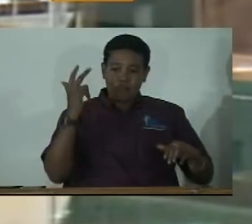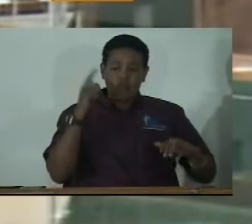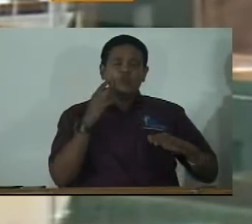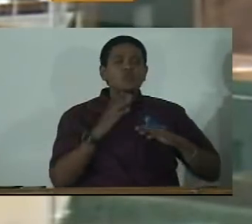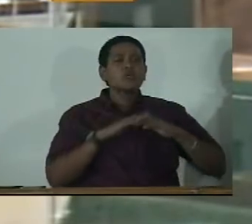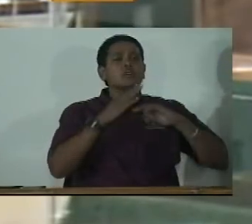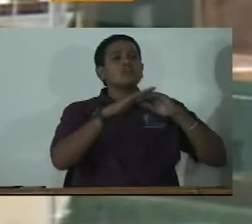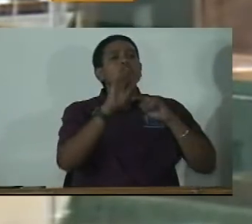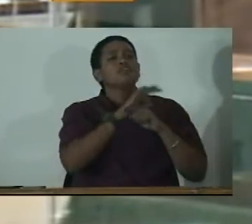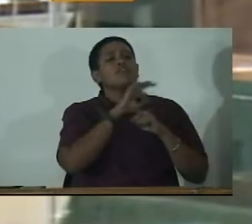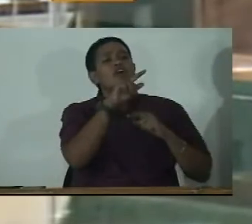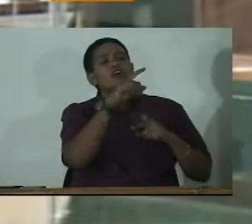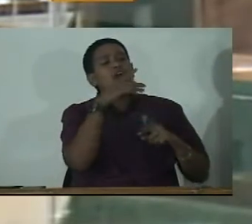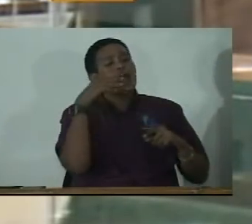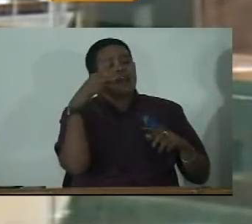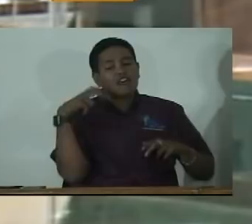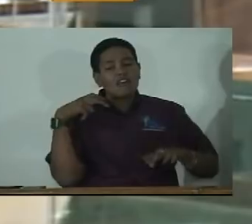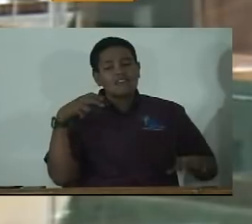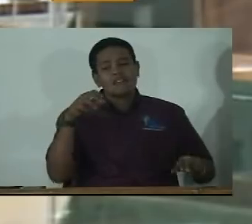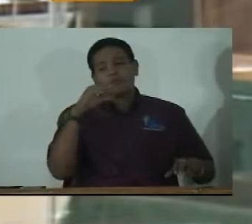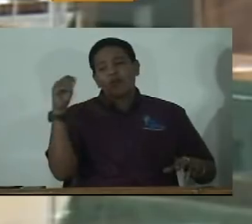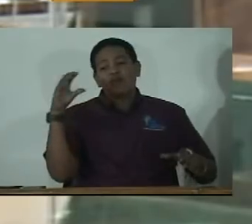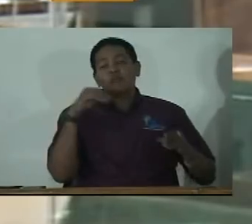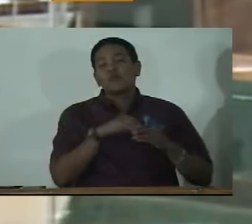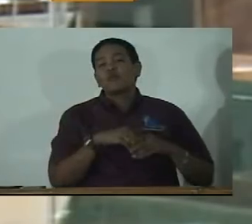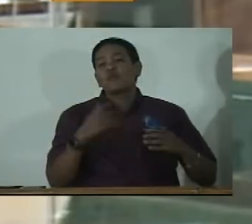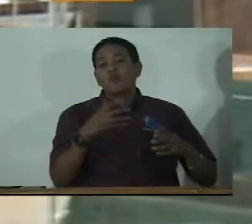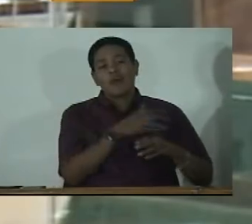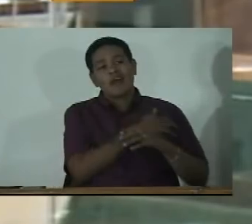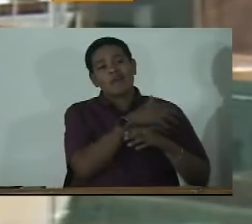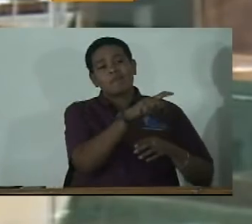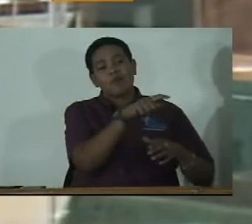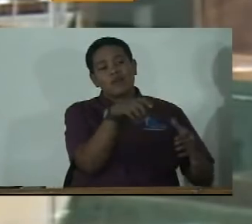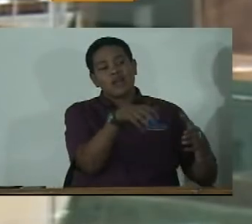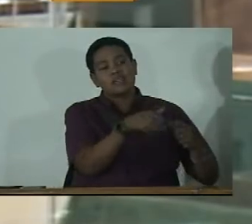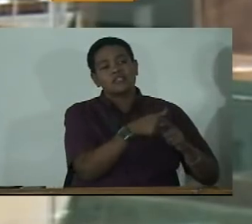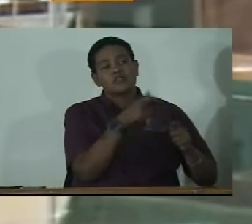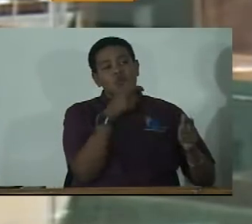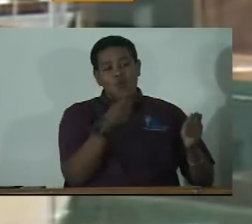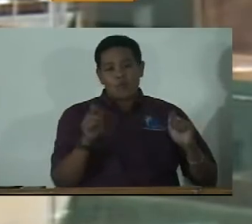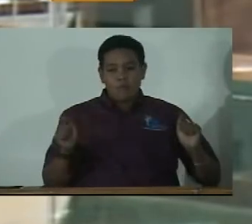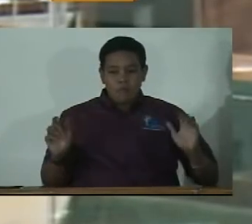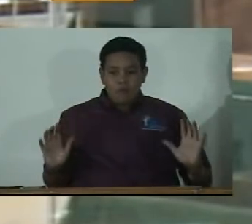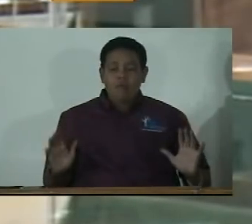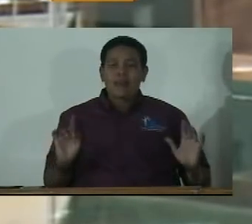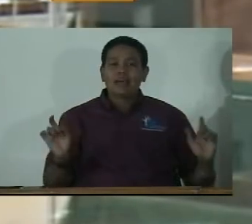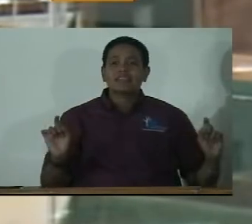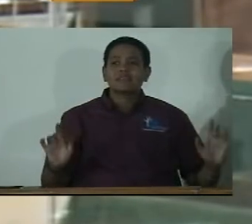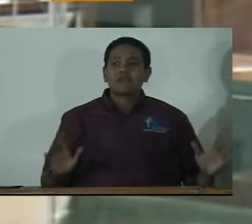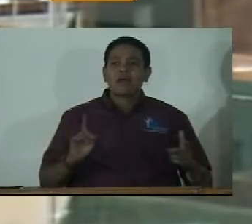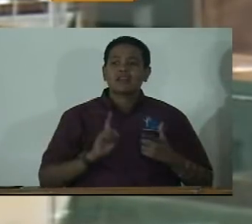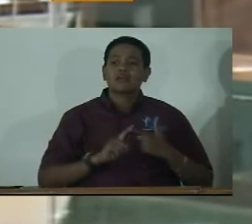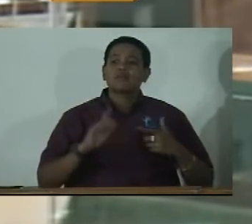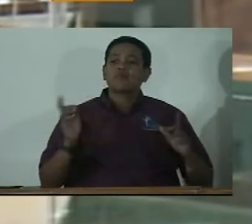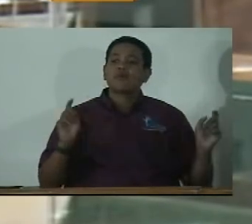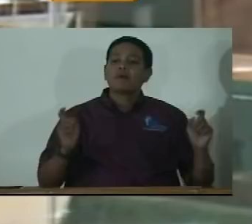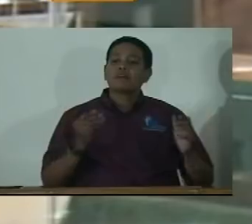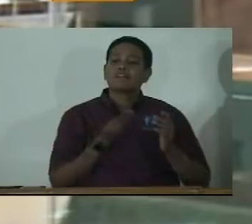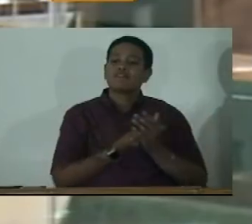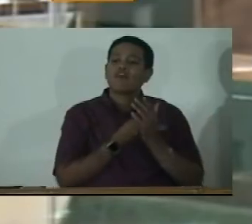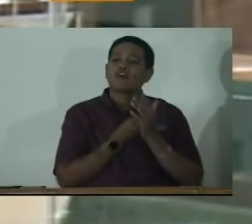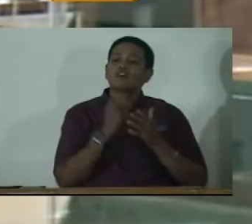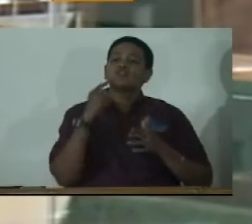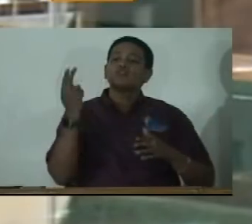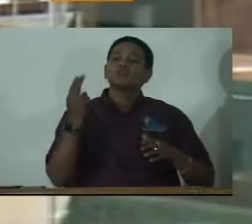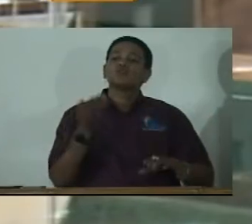of the Agro-Investment Corporation, including empowering the entity to mobilize, manage the pool of funds to be used